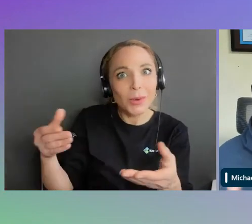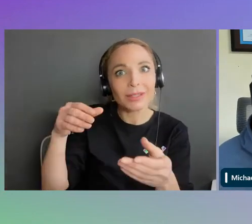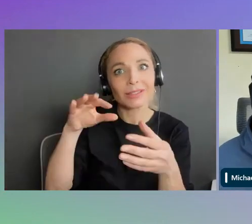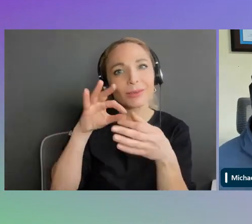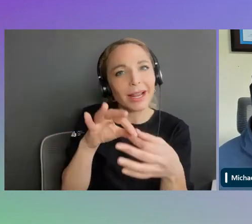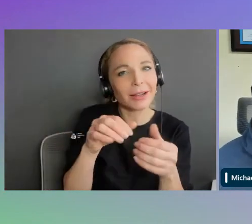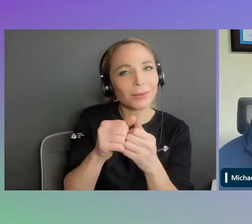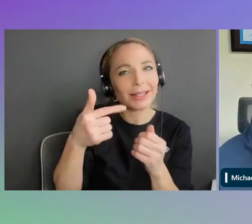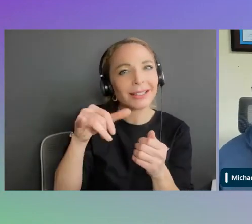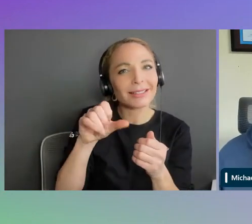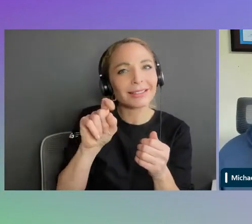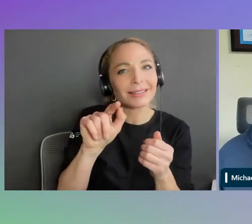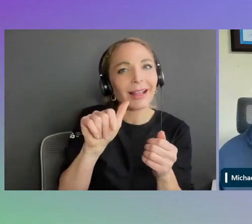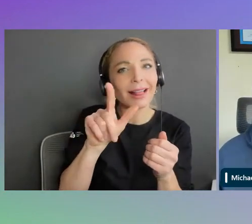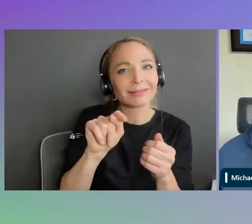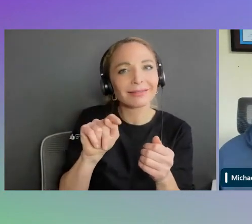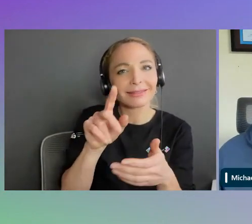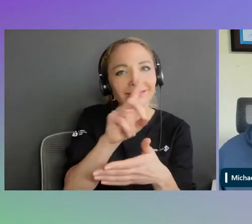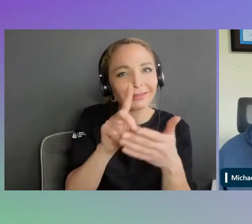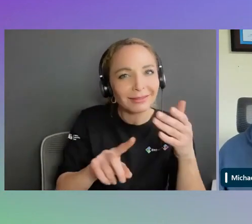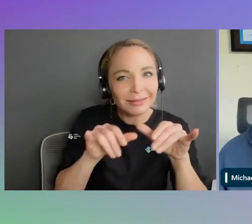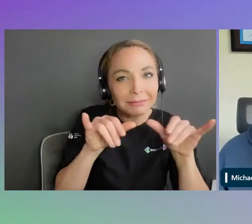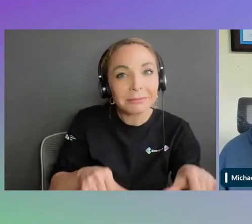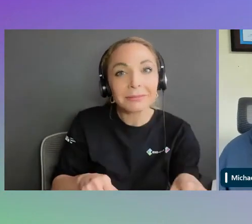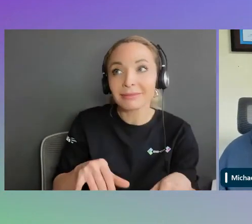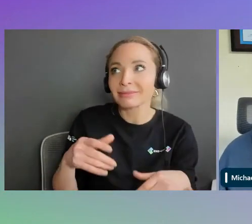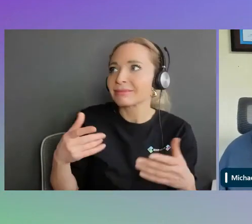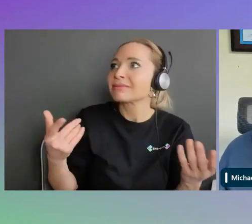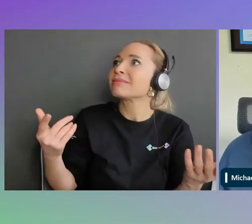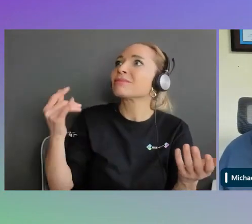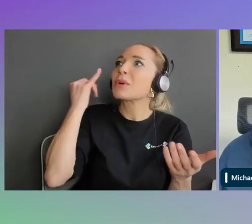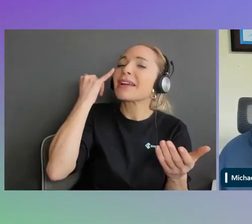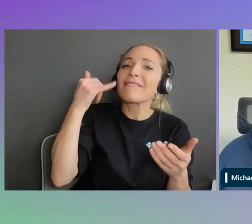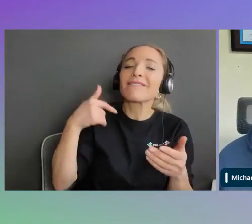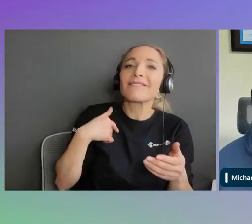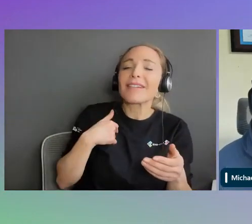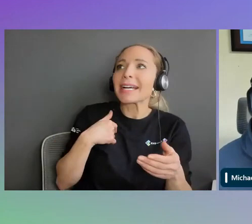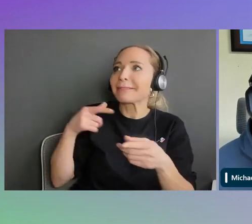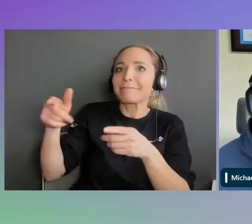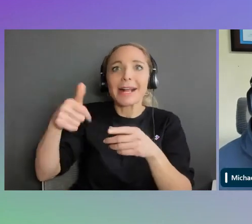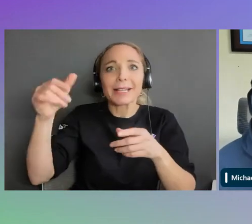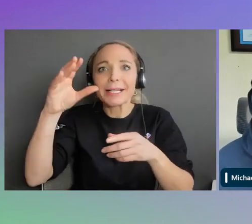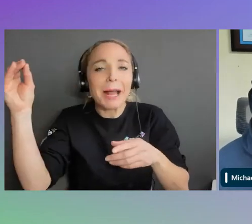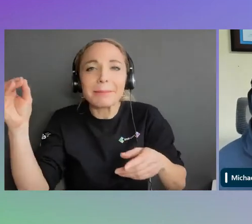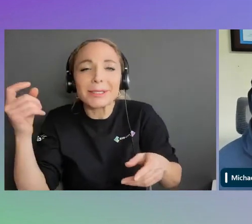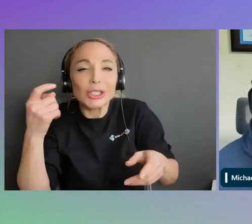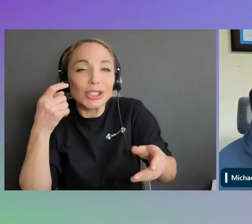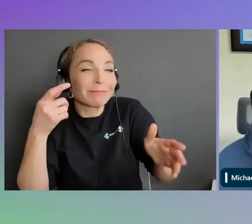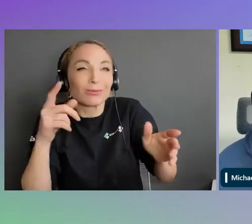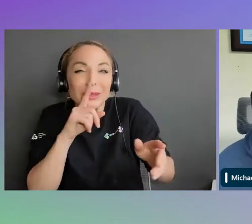Is there a best place to start if I'm just dipping my toe into that accessibility water?